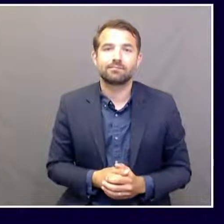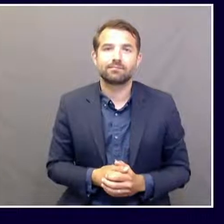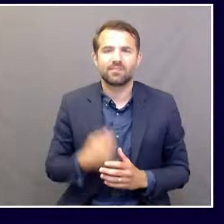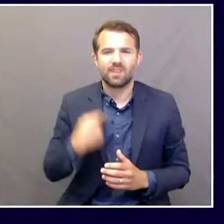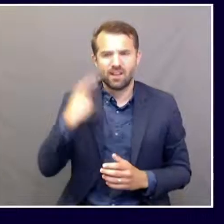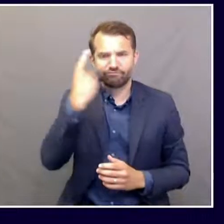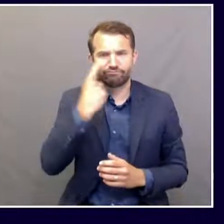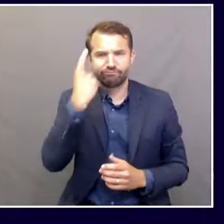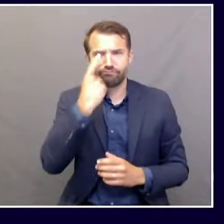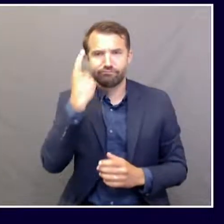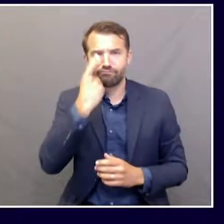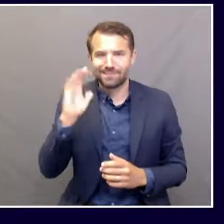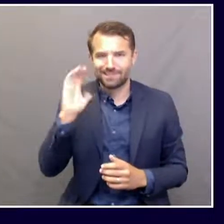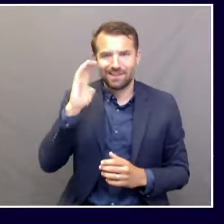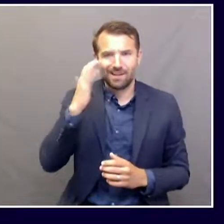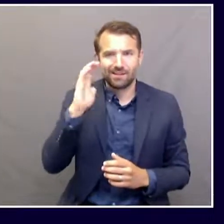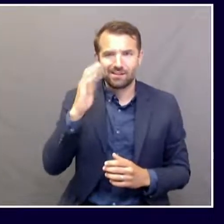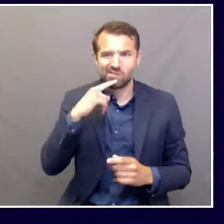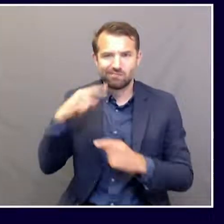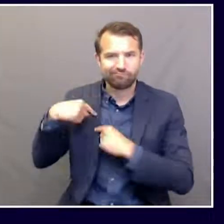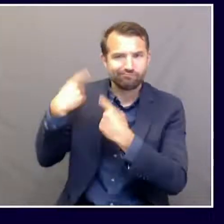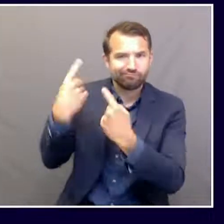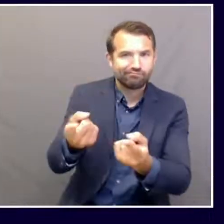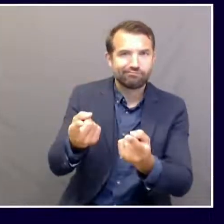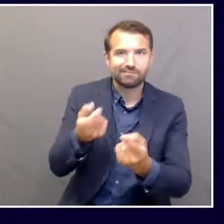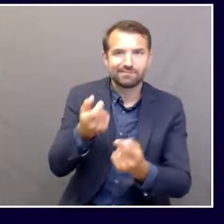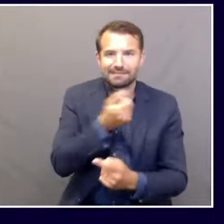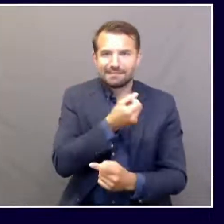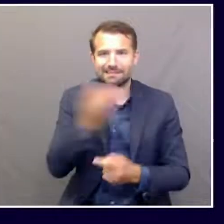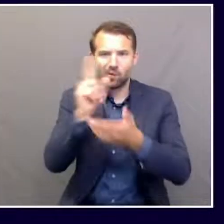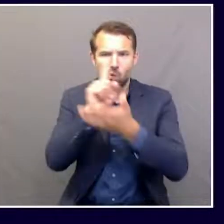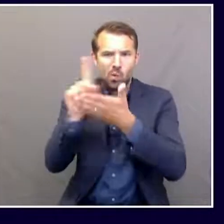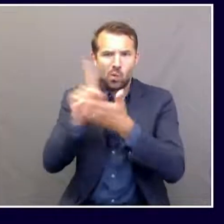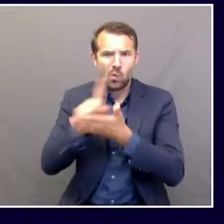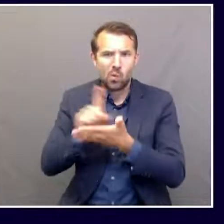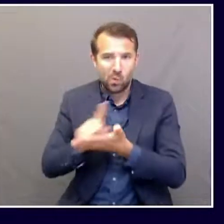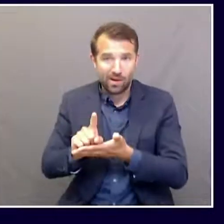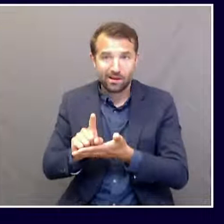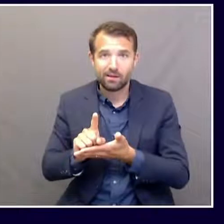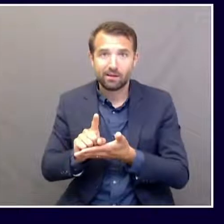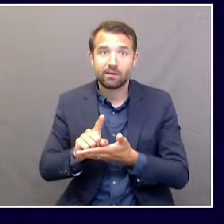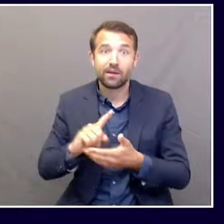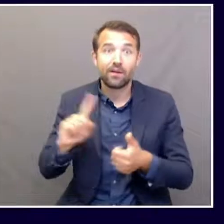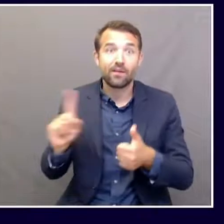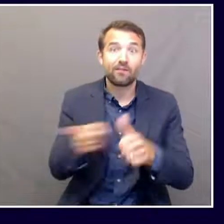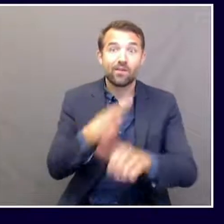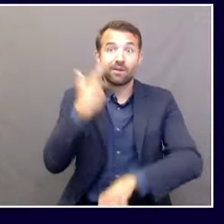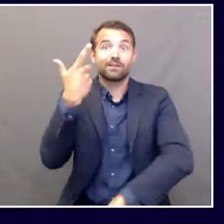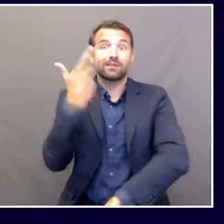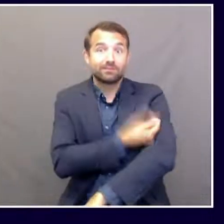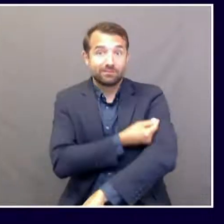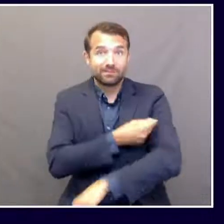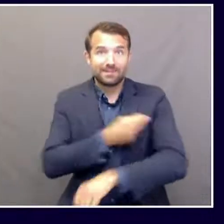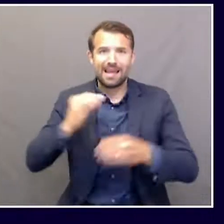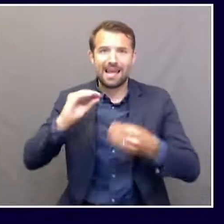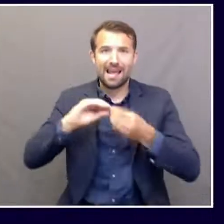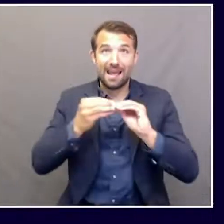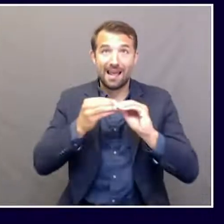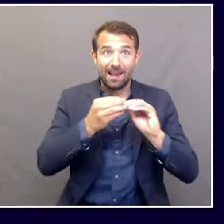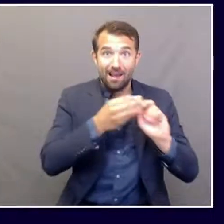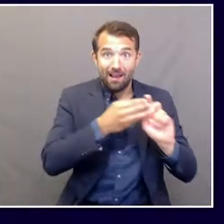couple of weeks that first dose vaccination numbers have plateaued. Is that your impression? And if so, what does it tell